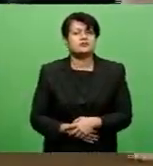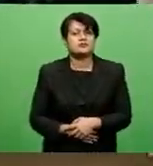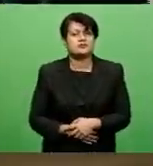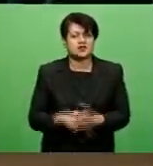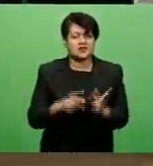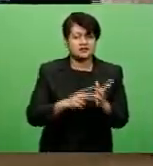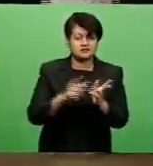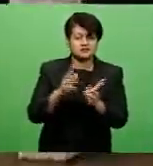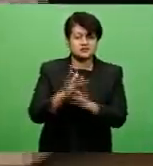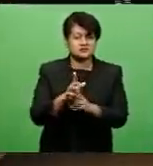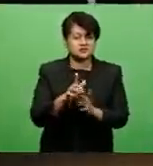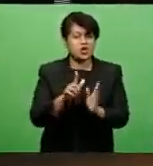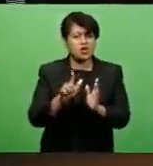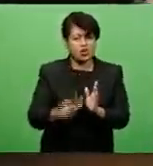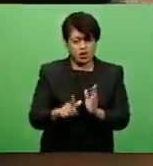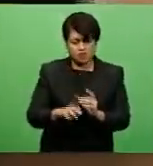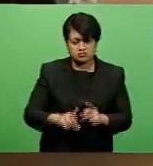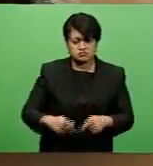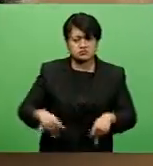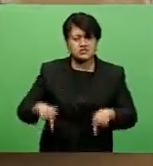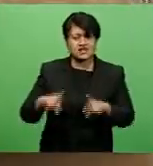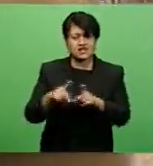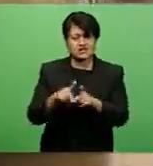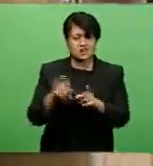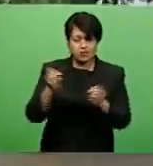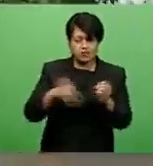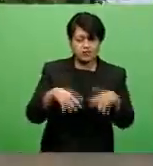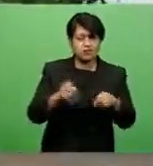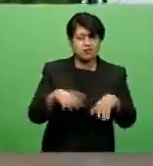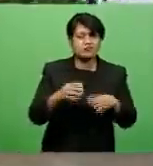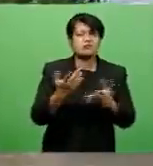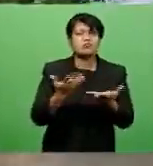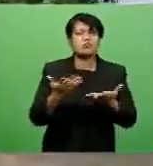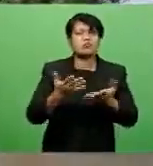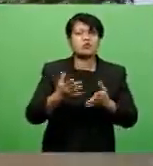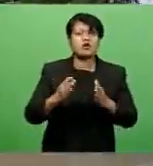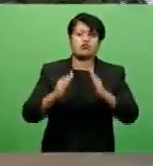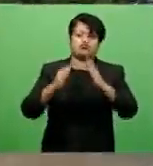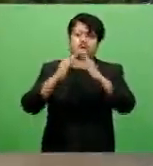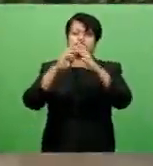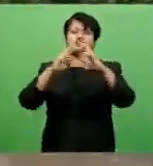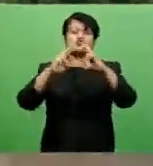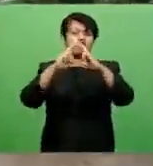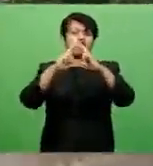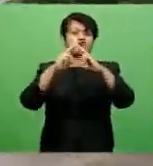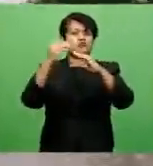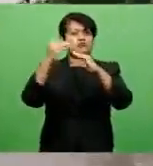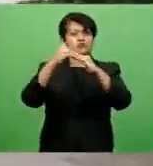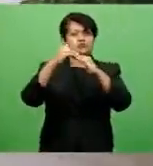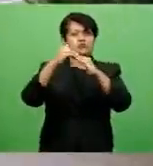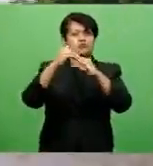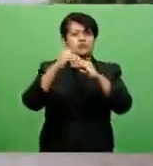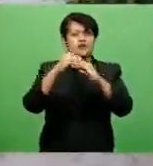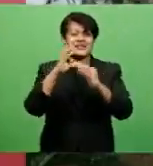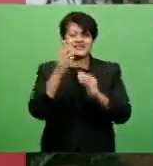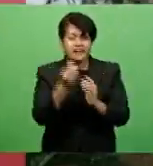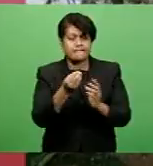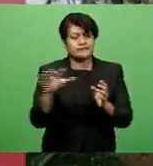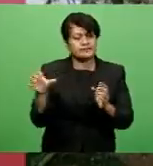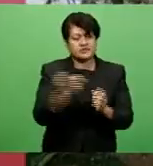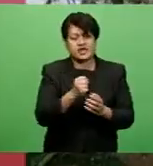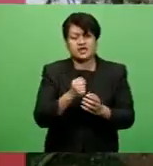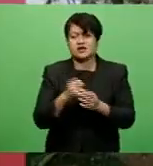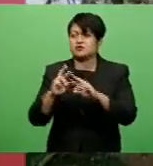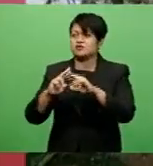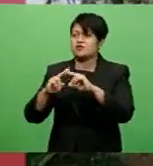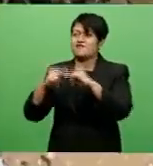elevation areas have put their belongings at the rooftop, and some that are handy who took it with them to relatives'